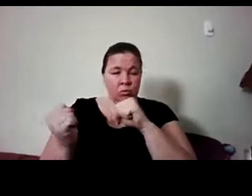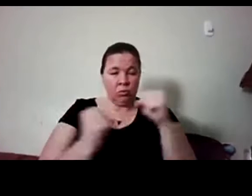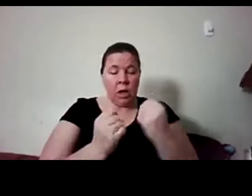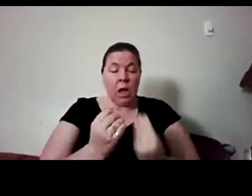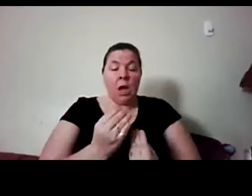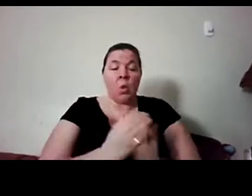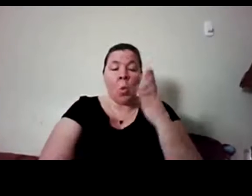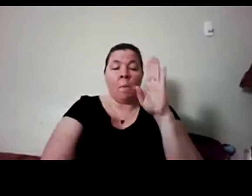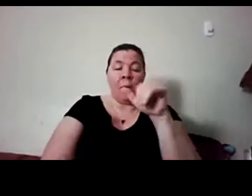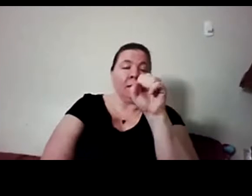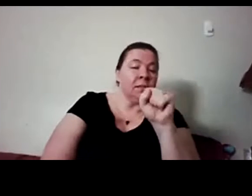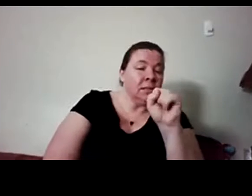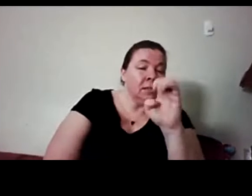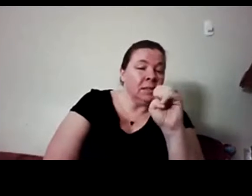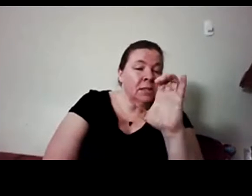second.